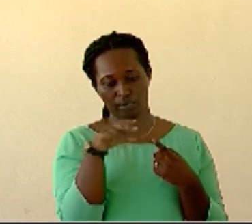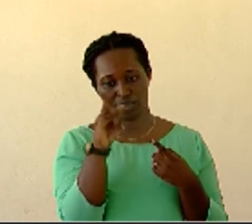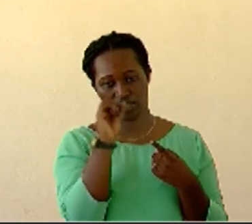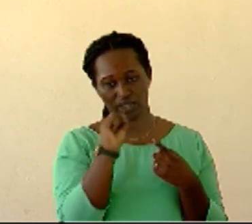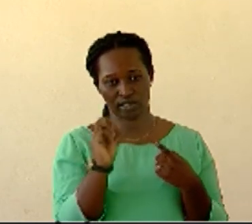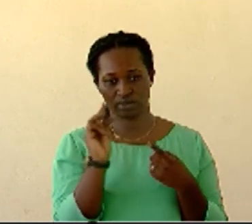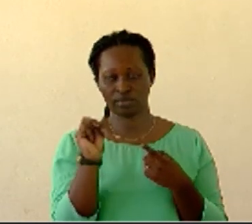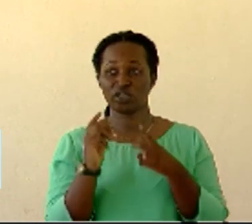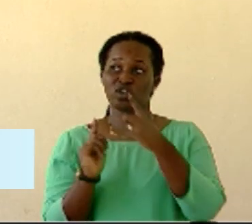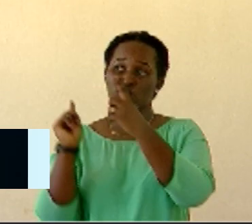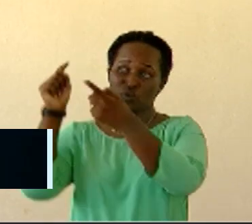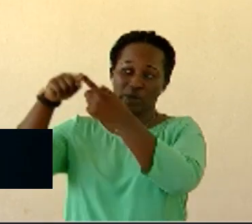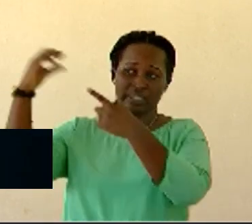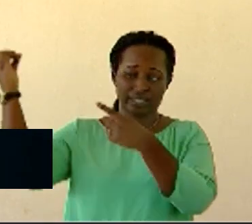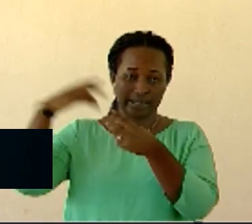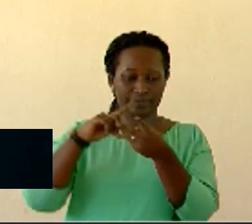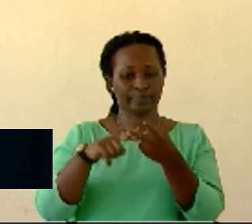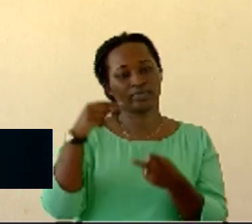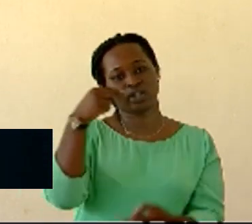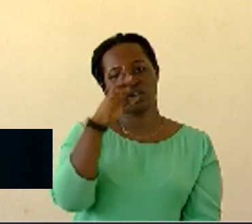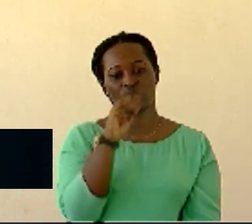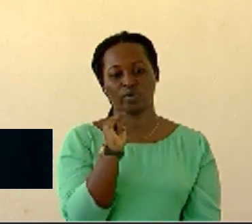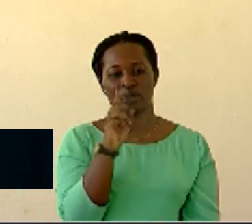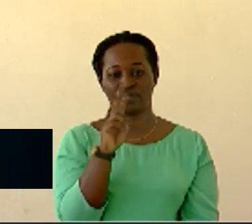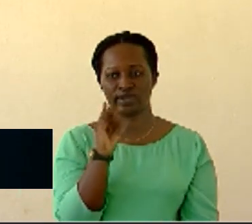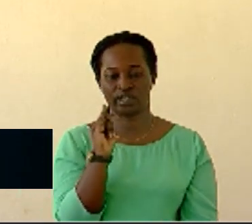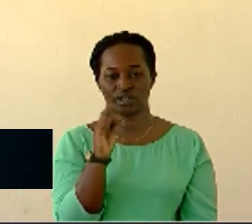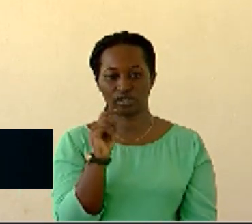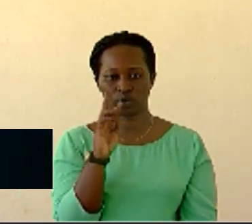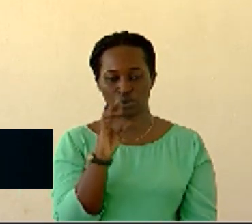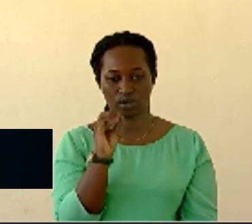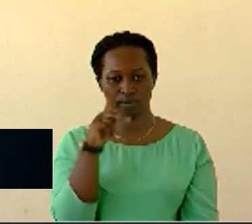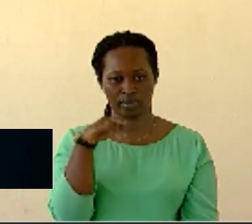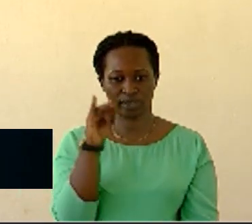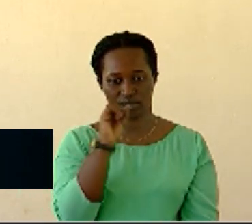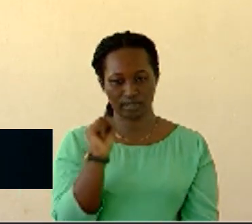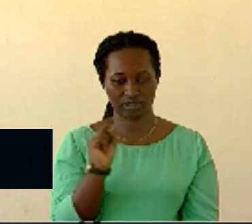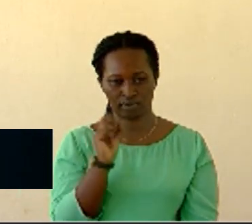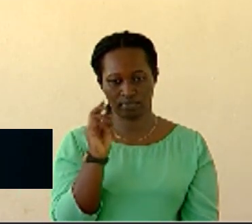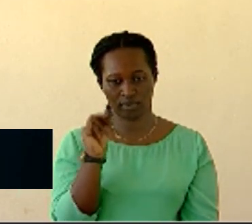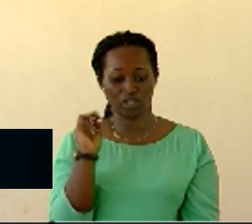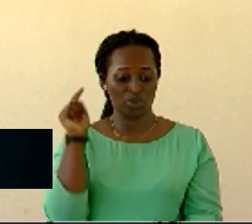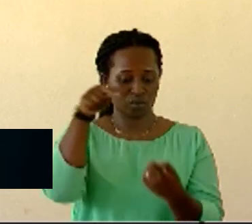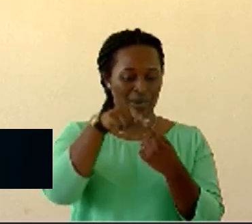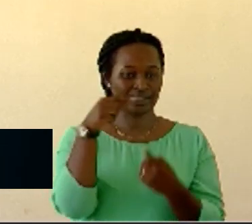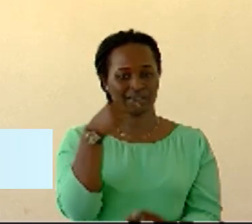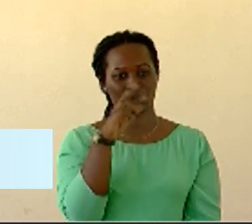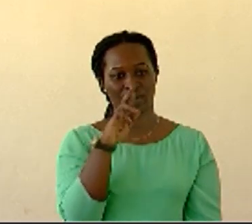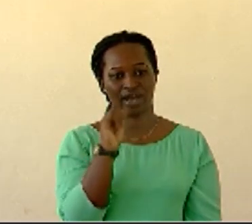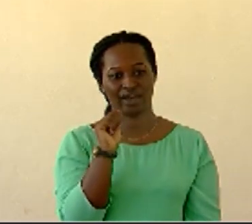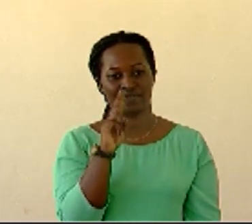and gravitropism, the growth of the plant towards gravity. Allow me give